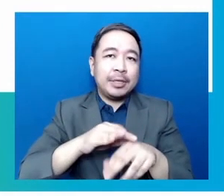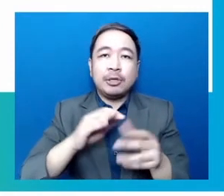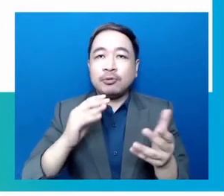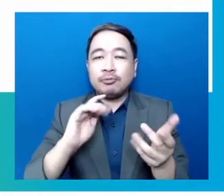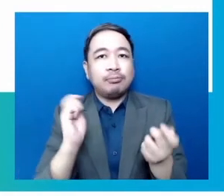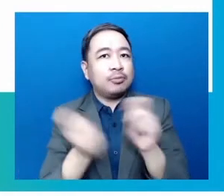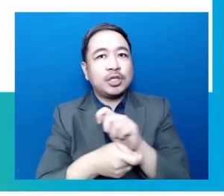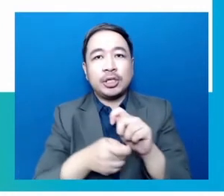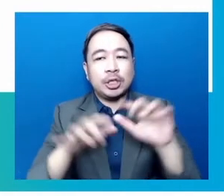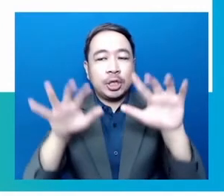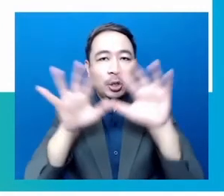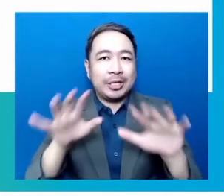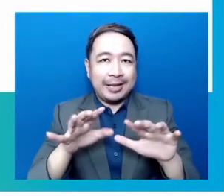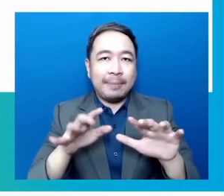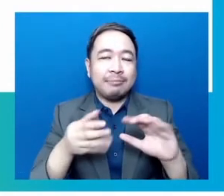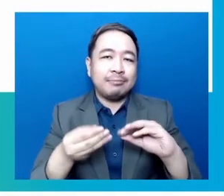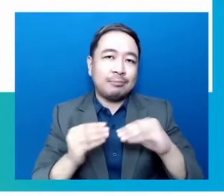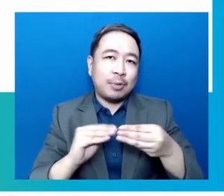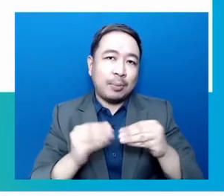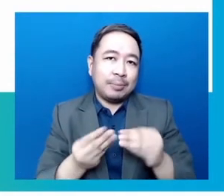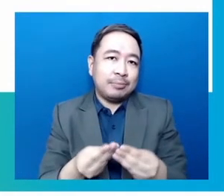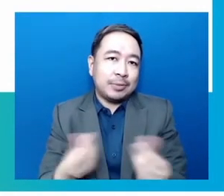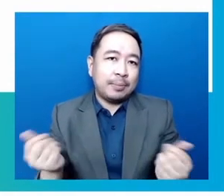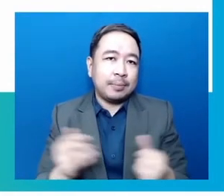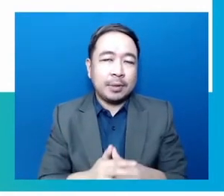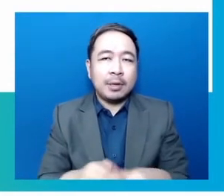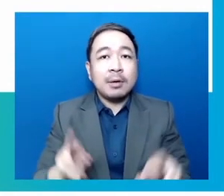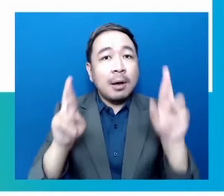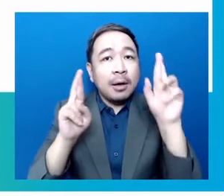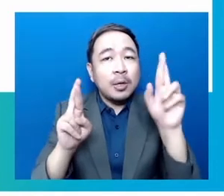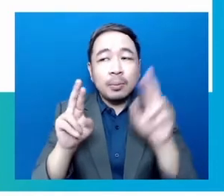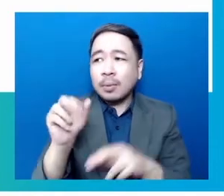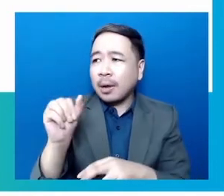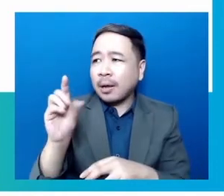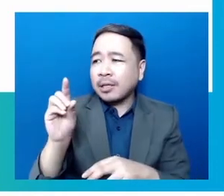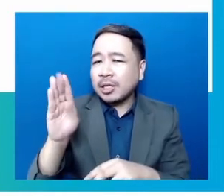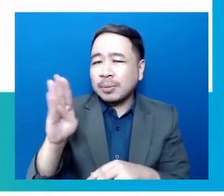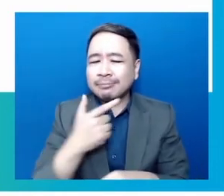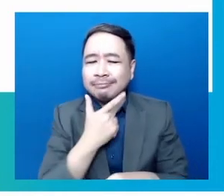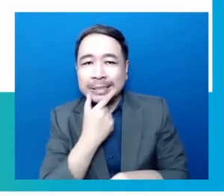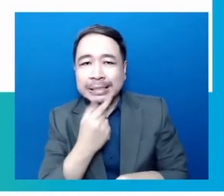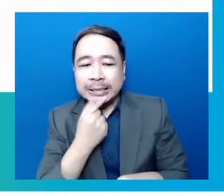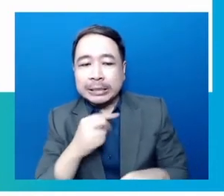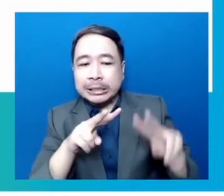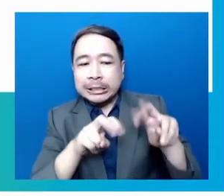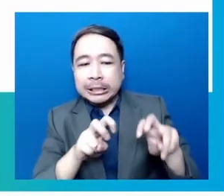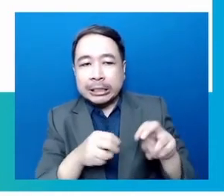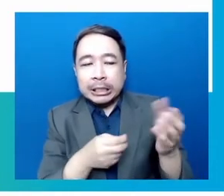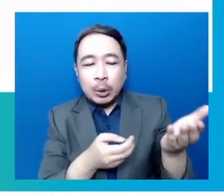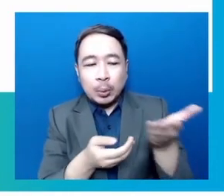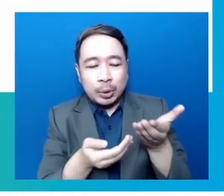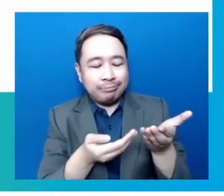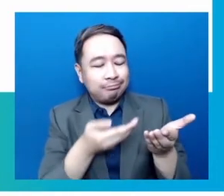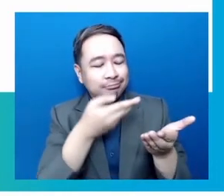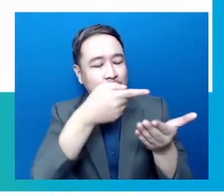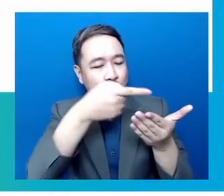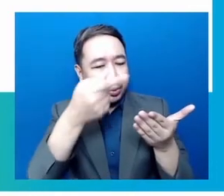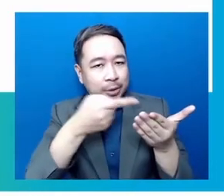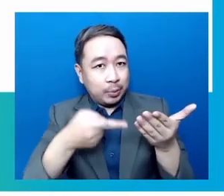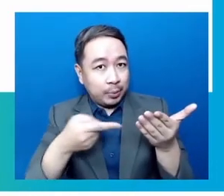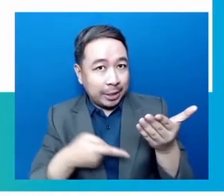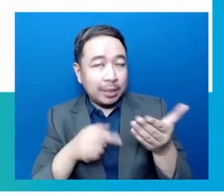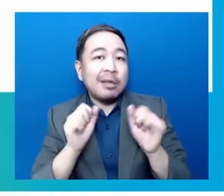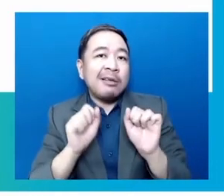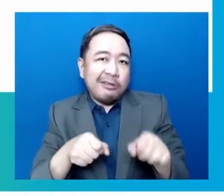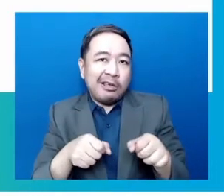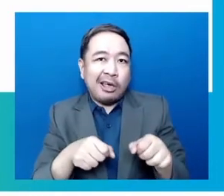We hope the bank considers these recommendations in earnest so that it can finally leave behind its dirty energy legacy